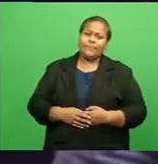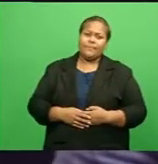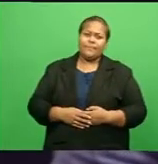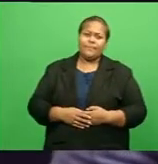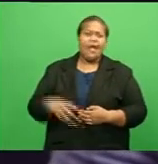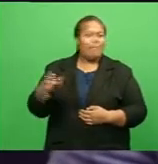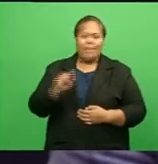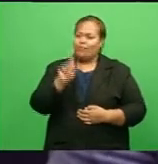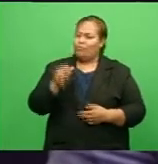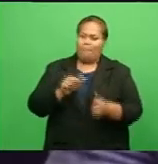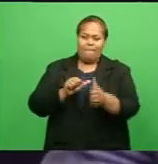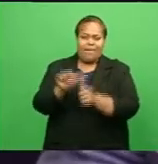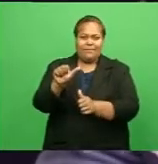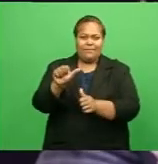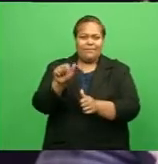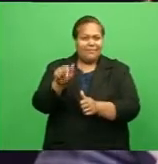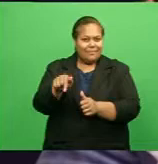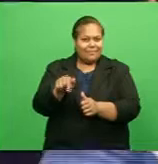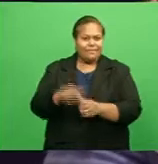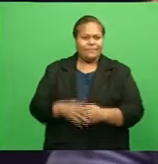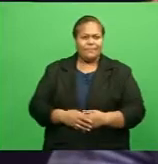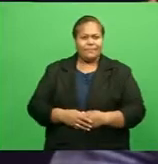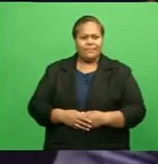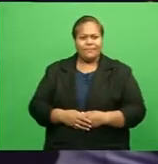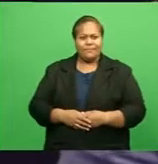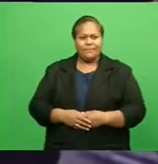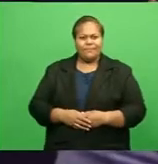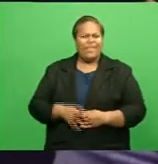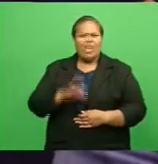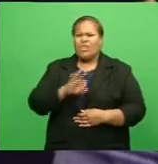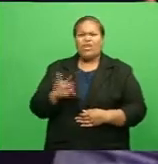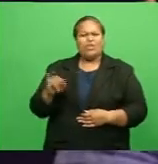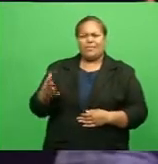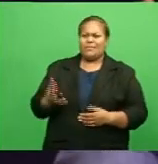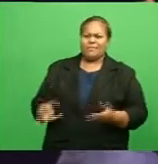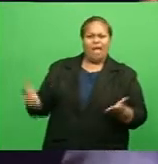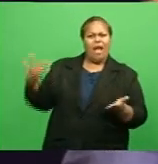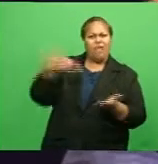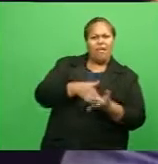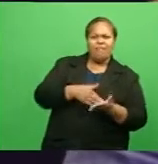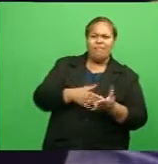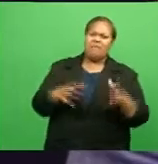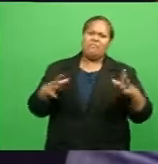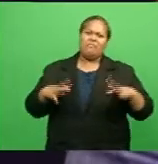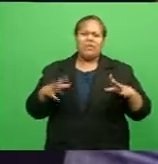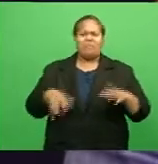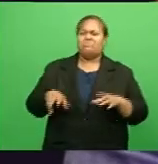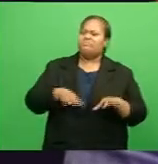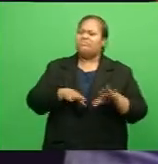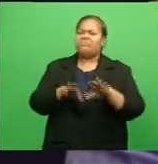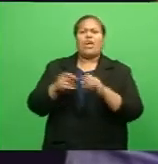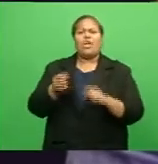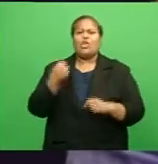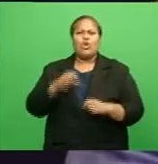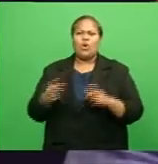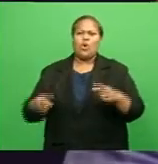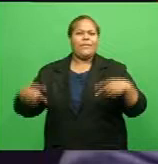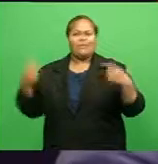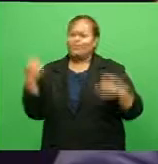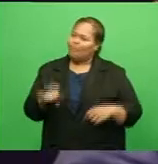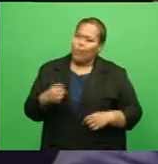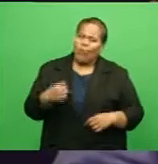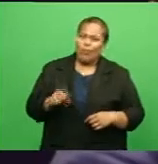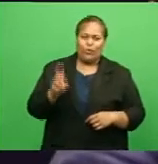best, not essentially take a free ride because there's no other competition. Because what